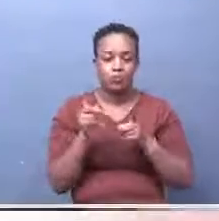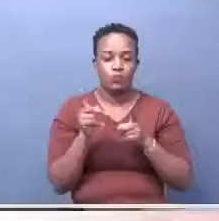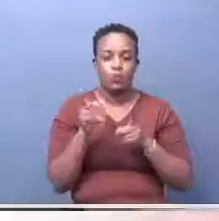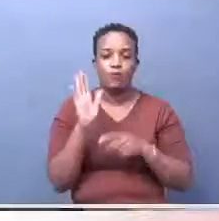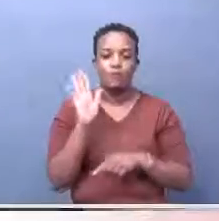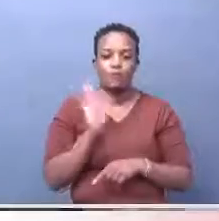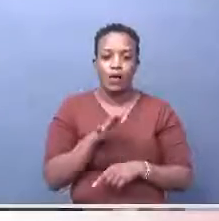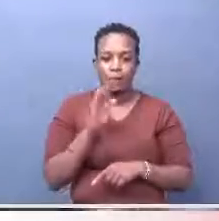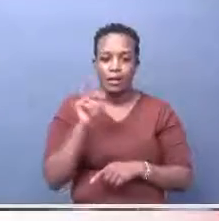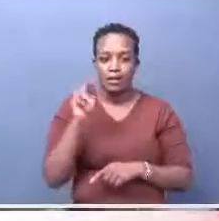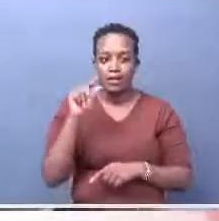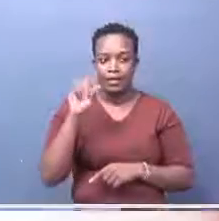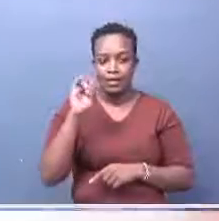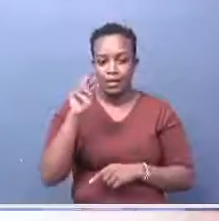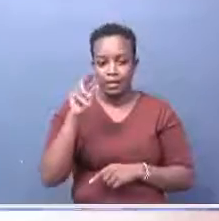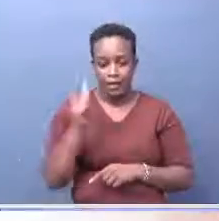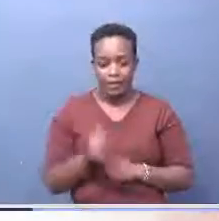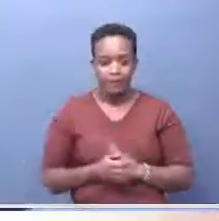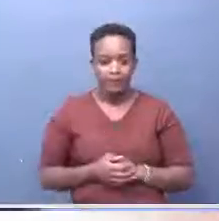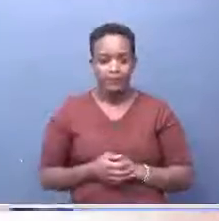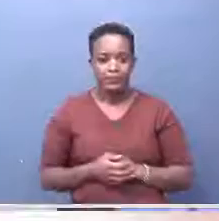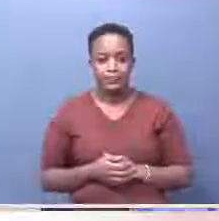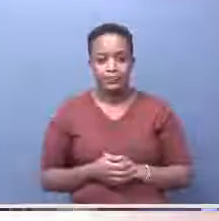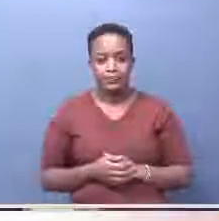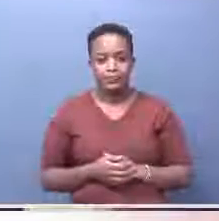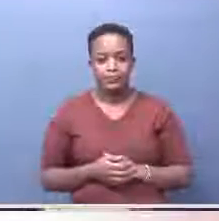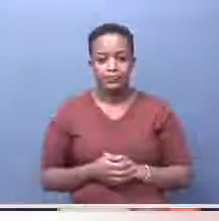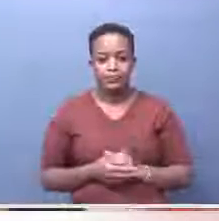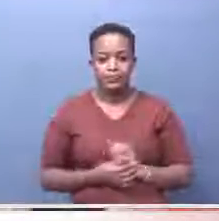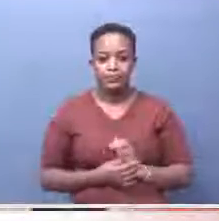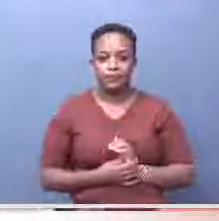asking you to heal our hearts, Father